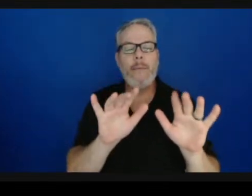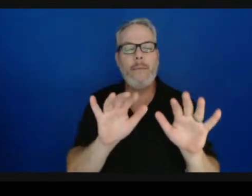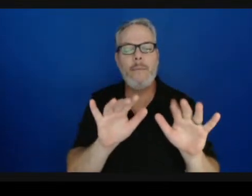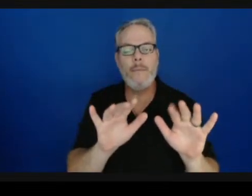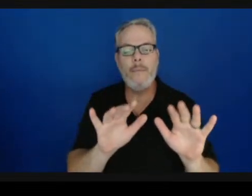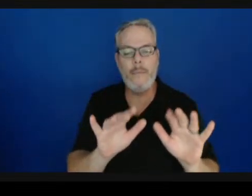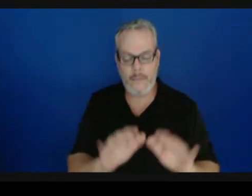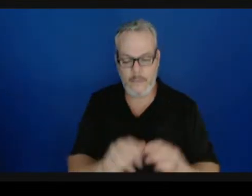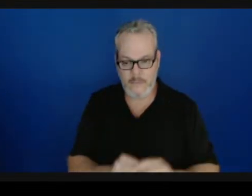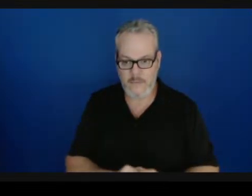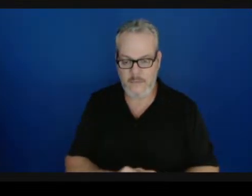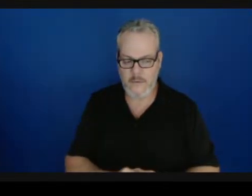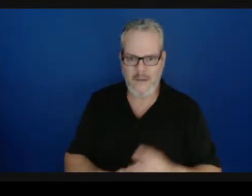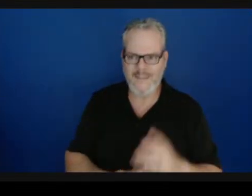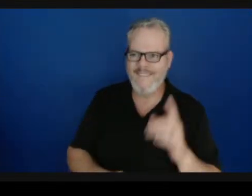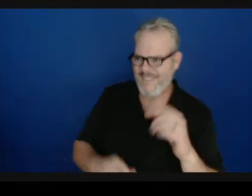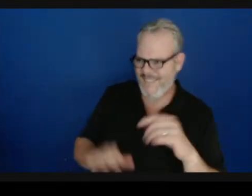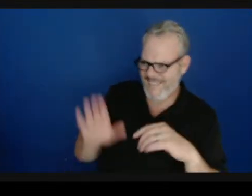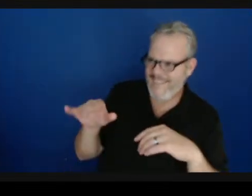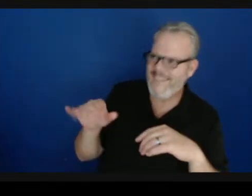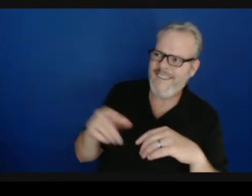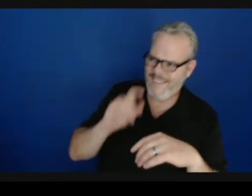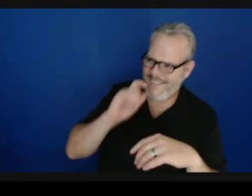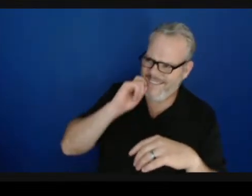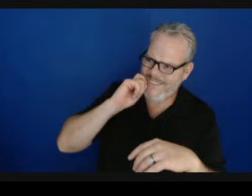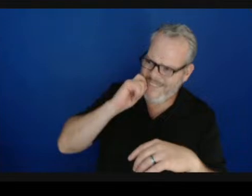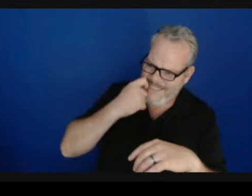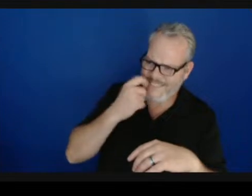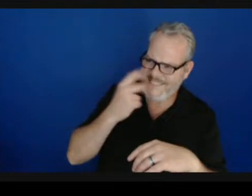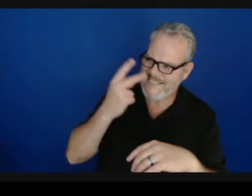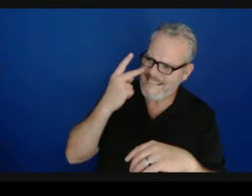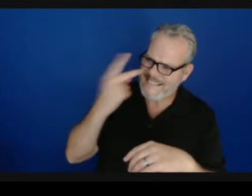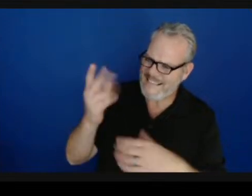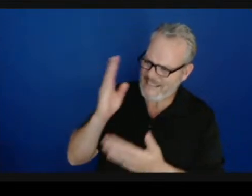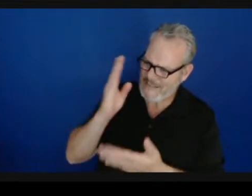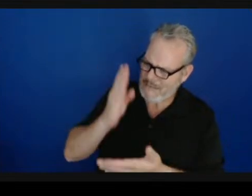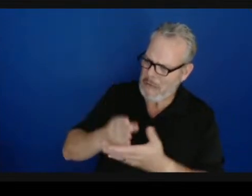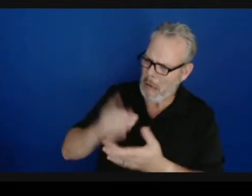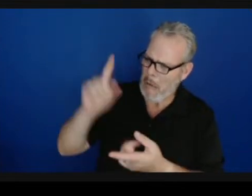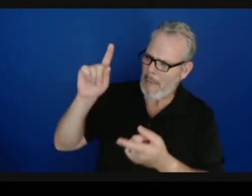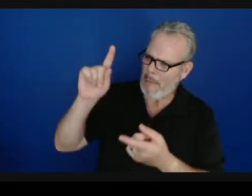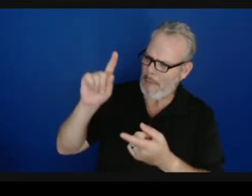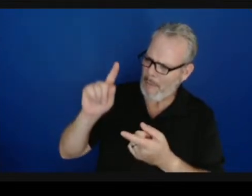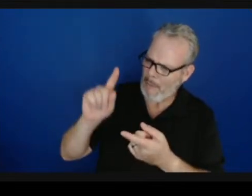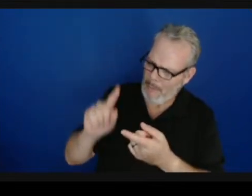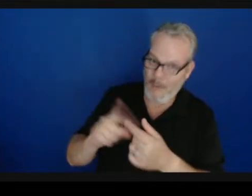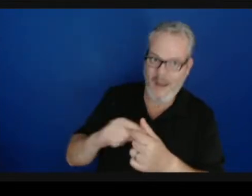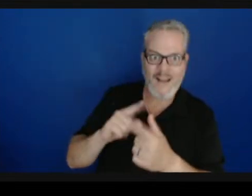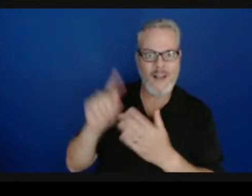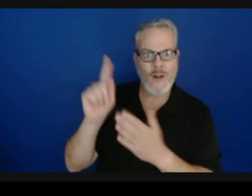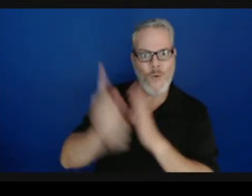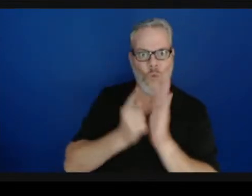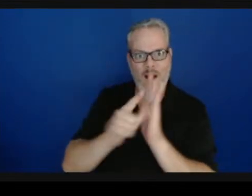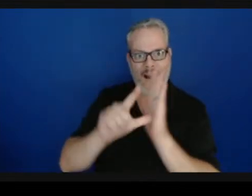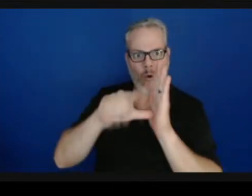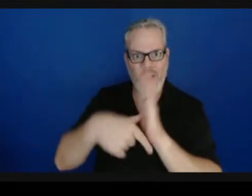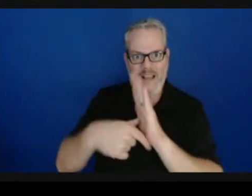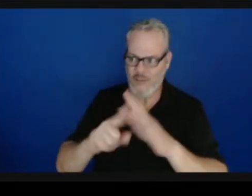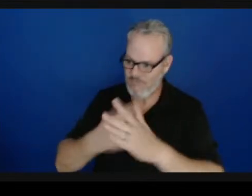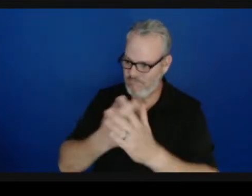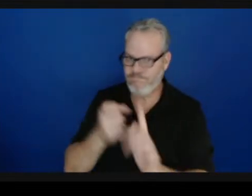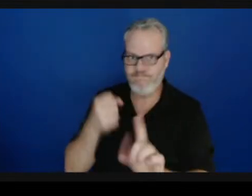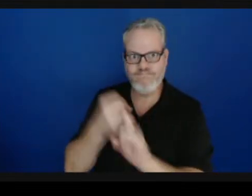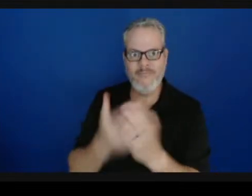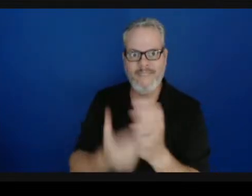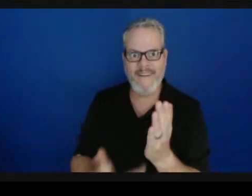Yeah, it's really pretty cool just to see the it die off and then it'll restart just like an hour later and make a new flow that come down,